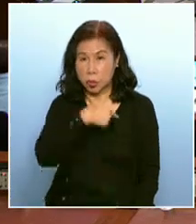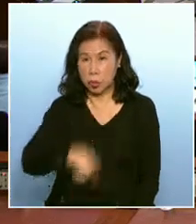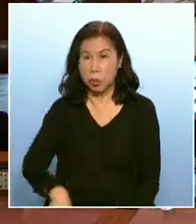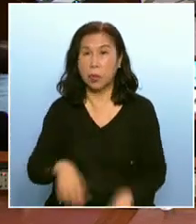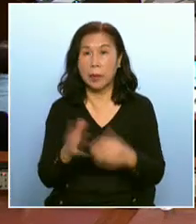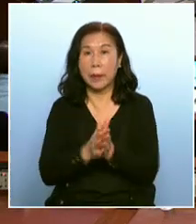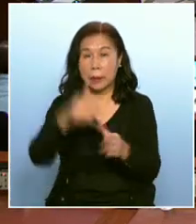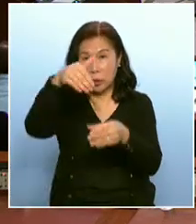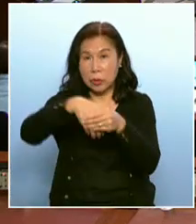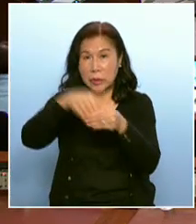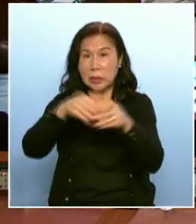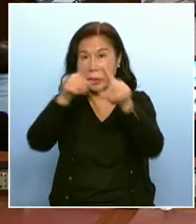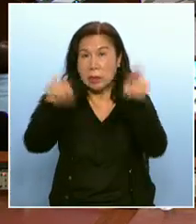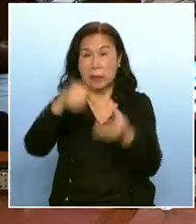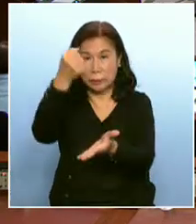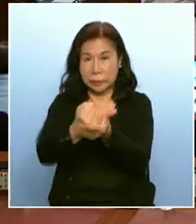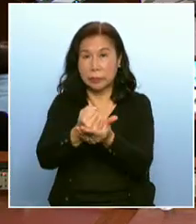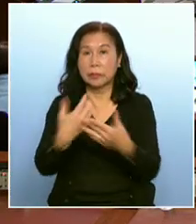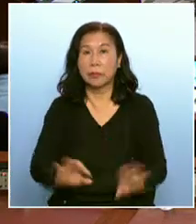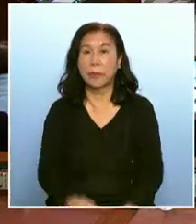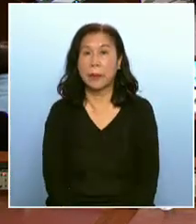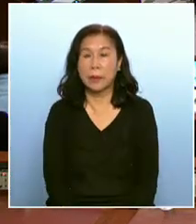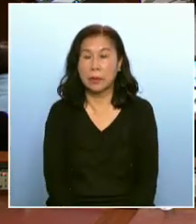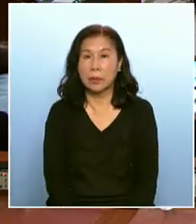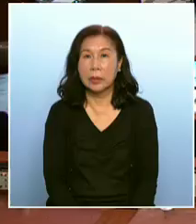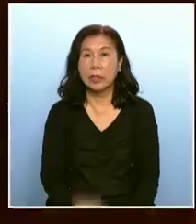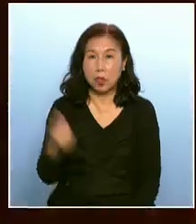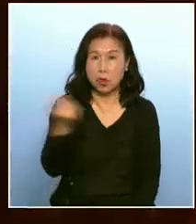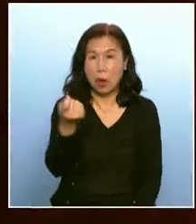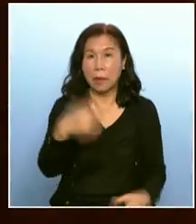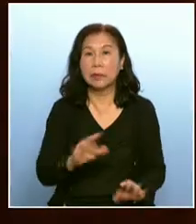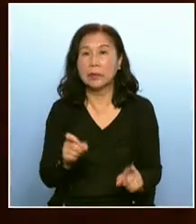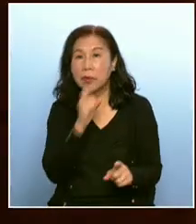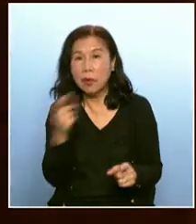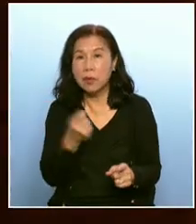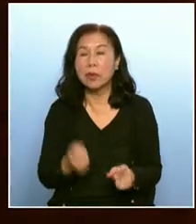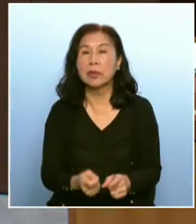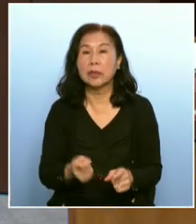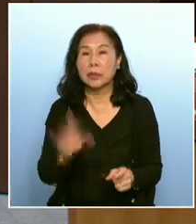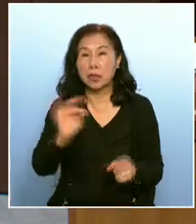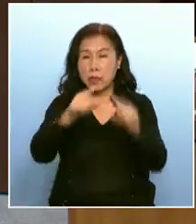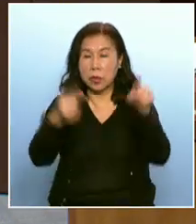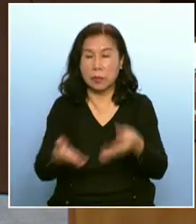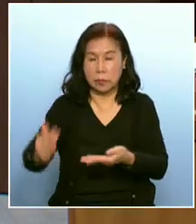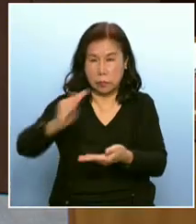a properly stamped check mark or with more than 1 stamped check mark will be deemed invalid.